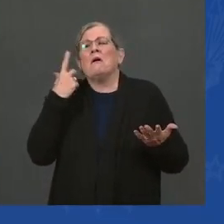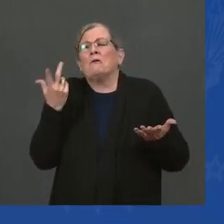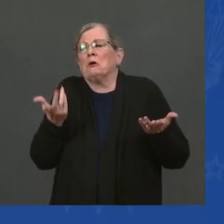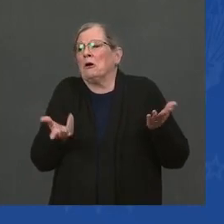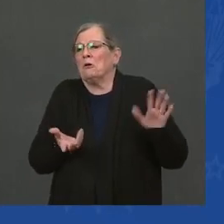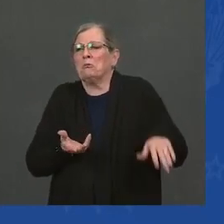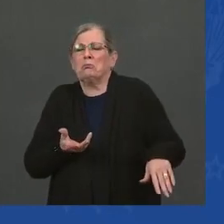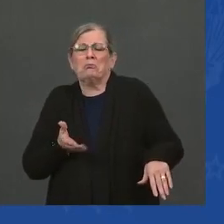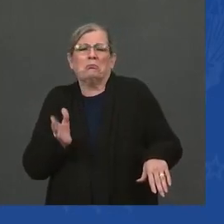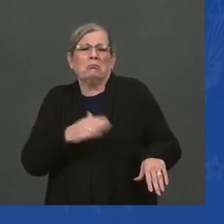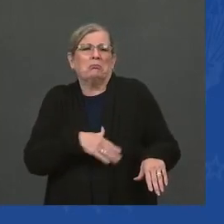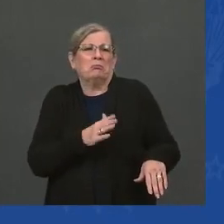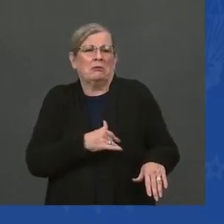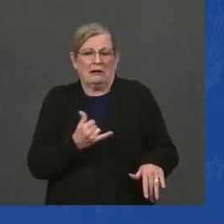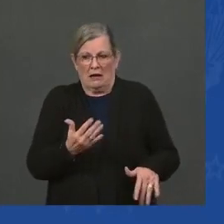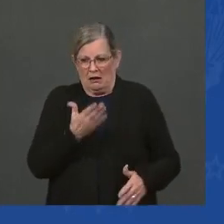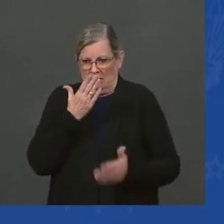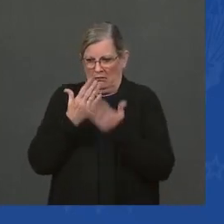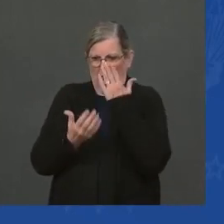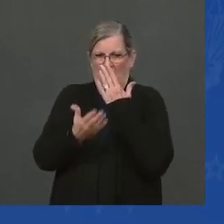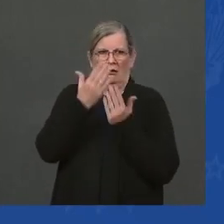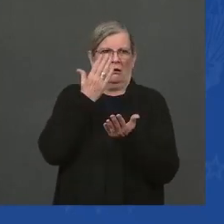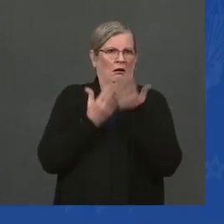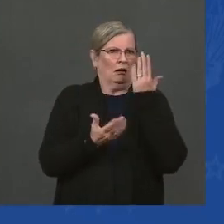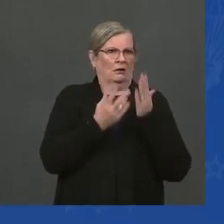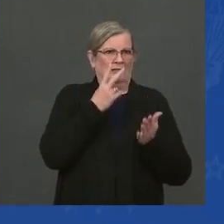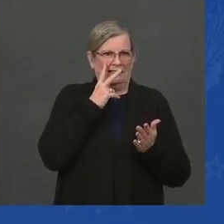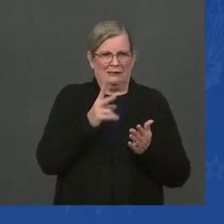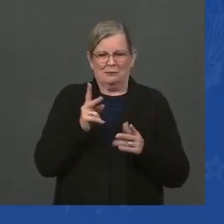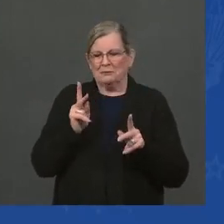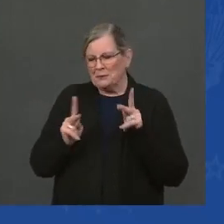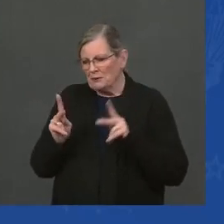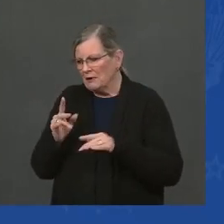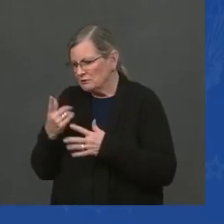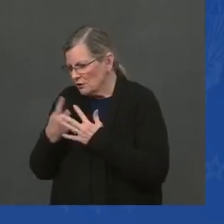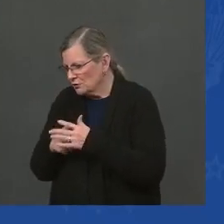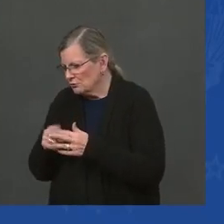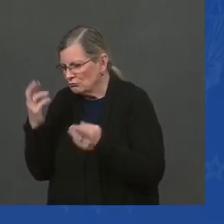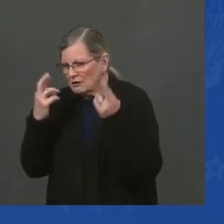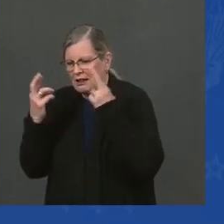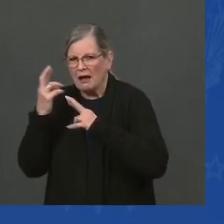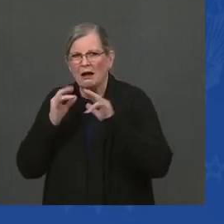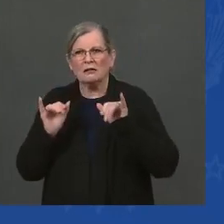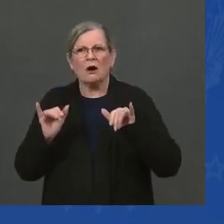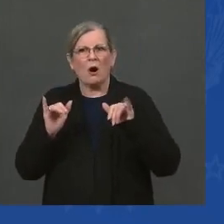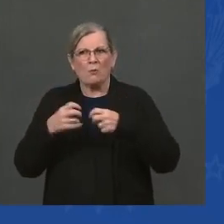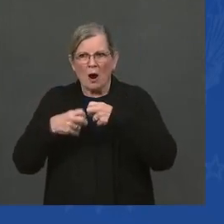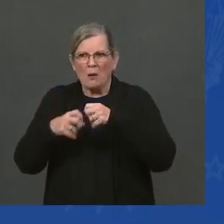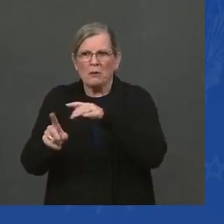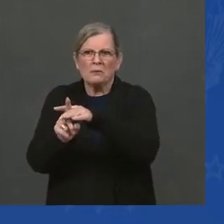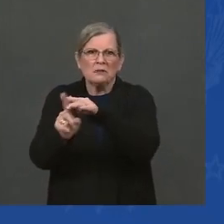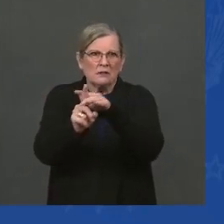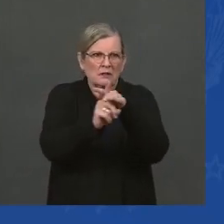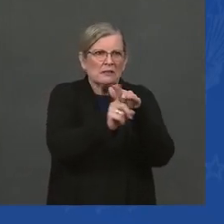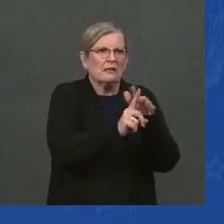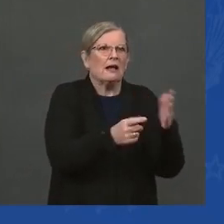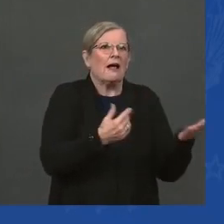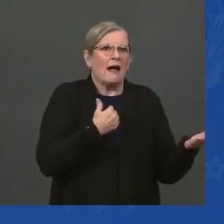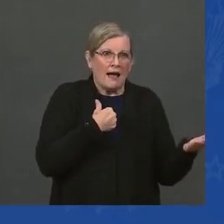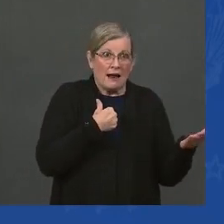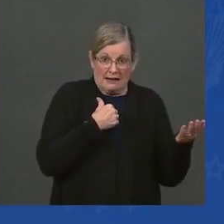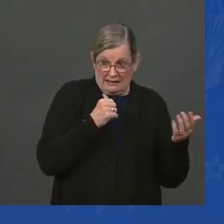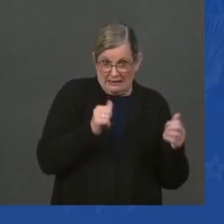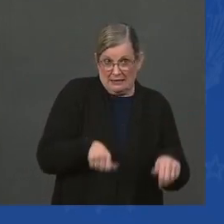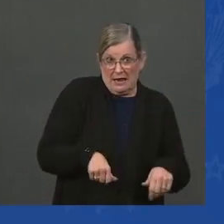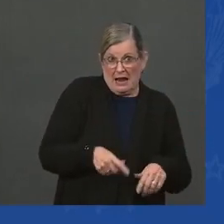do, and it's going to determine whether or not we are going to be able to fund what we're talking about.